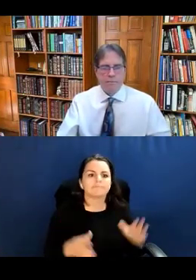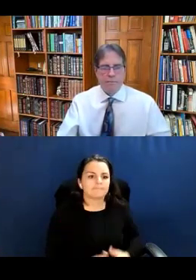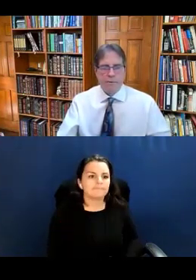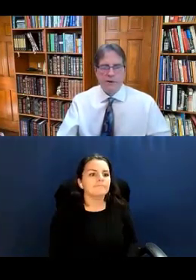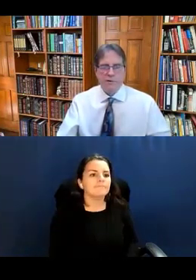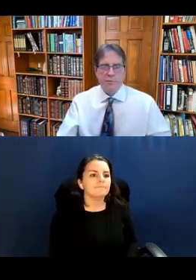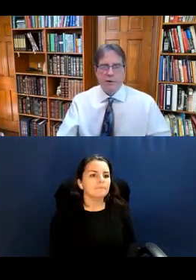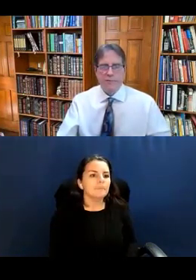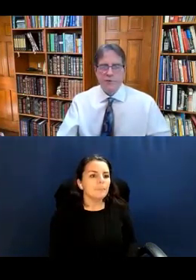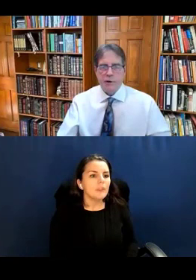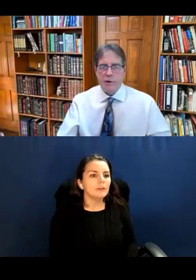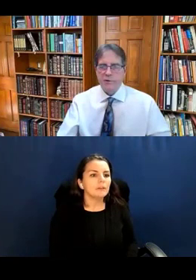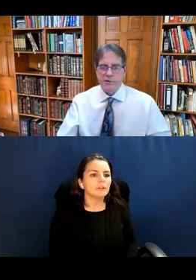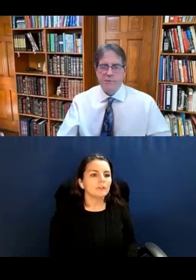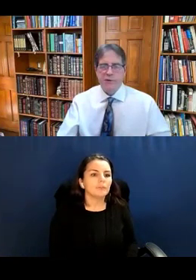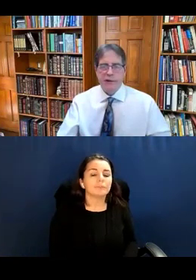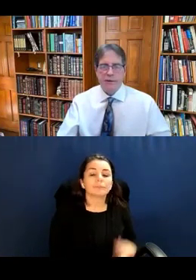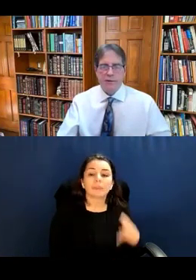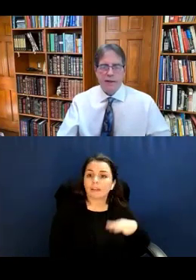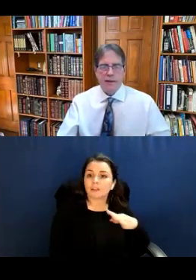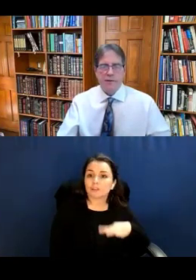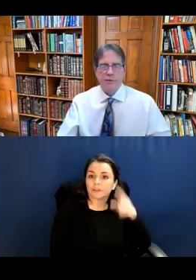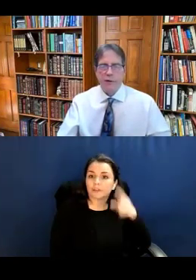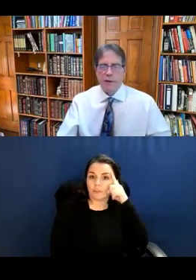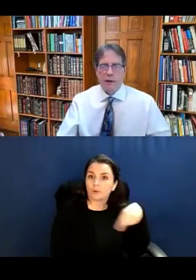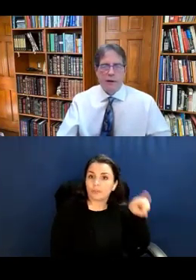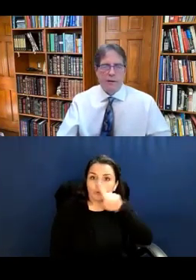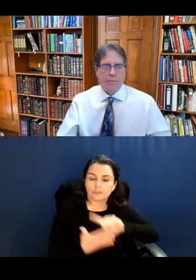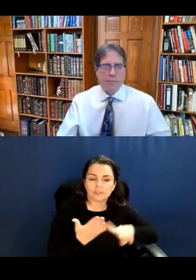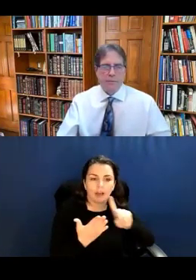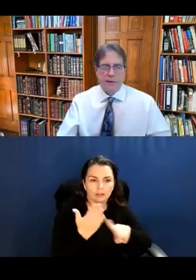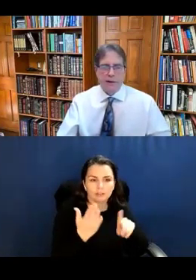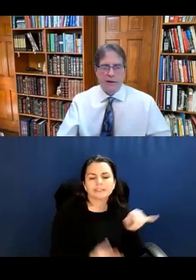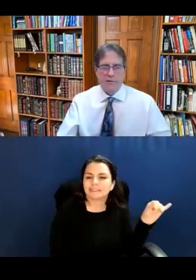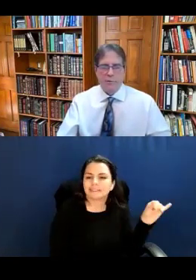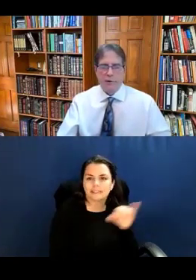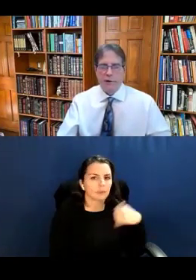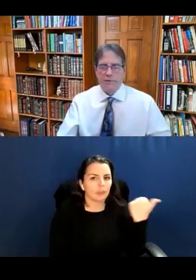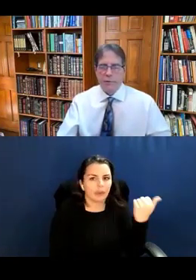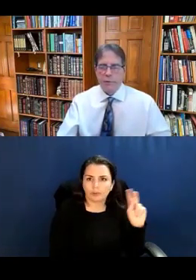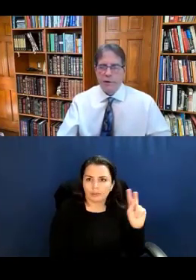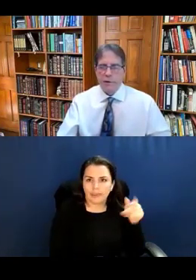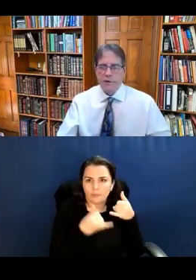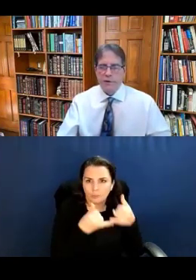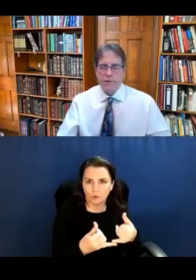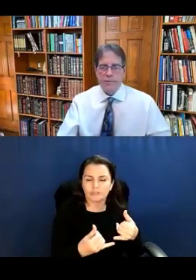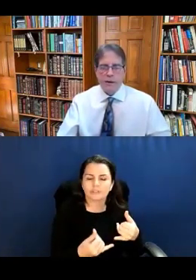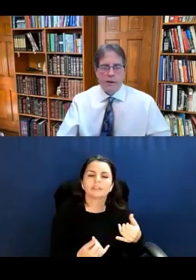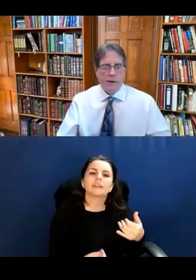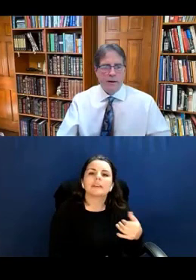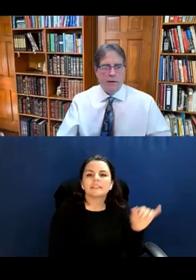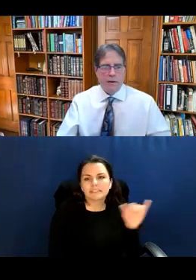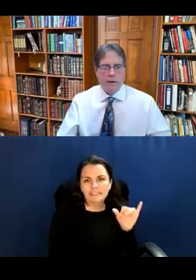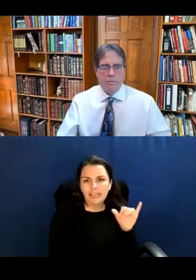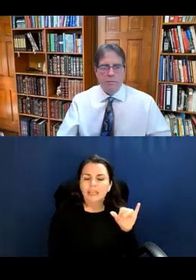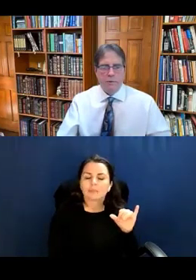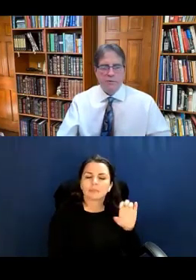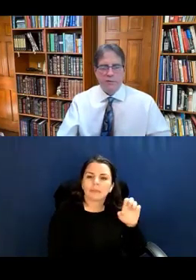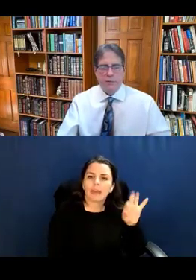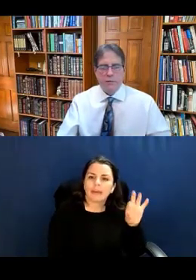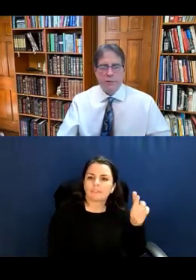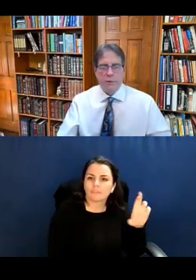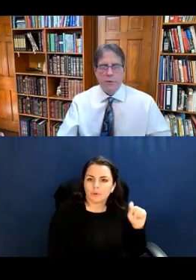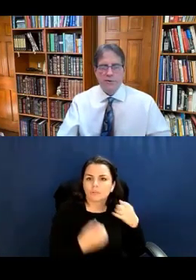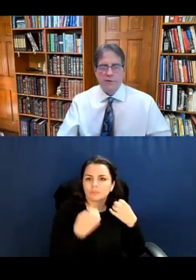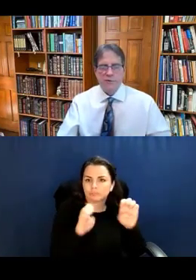programs. Eligibility for scholars is much like other pays. They have similar effort requirements, and most